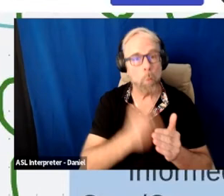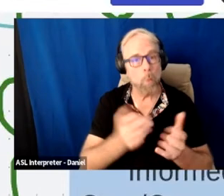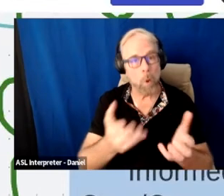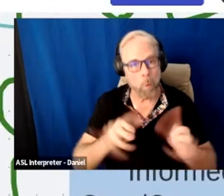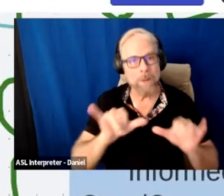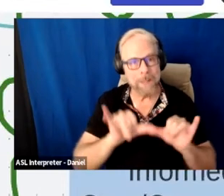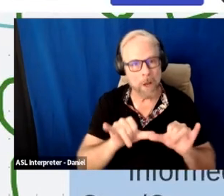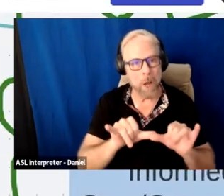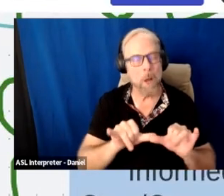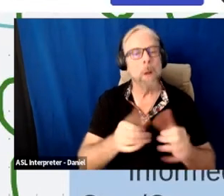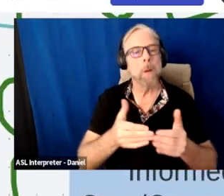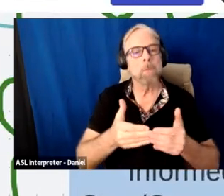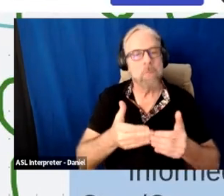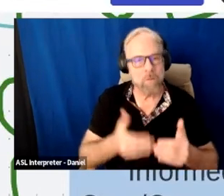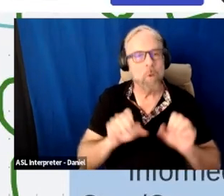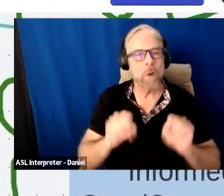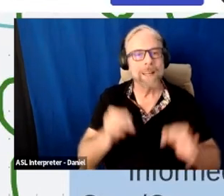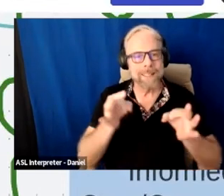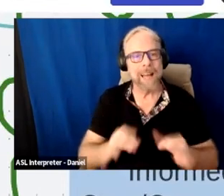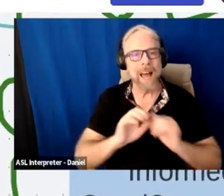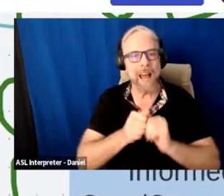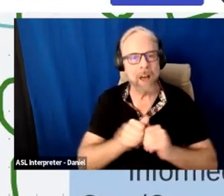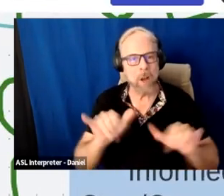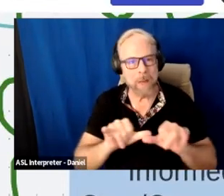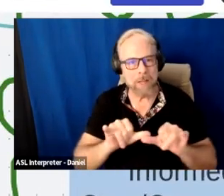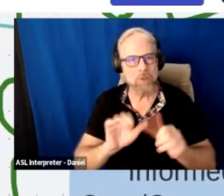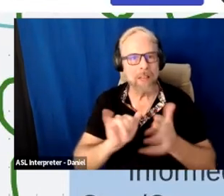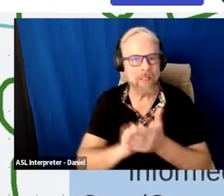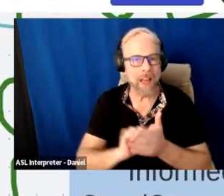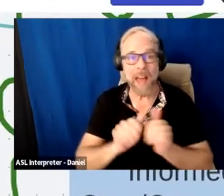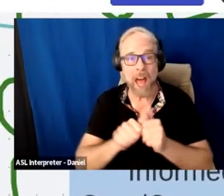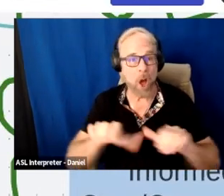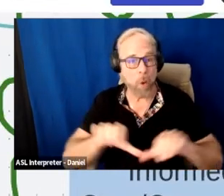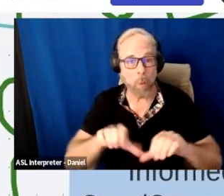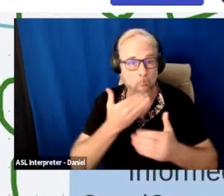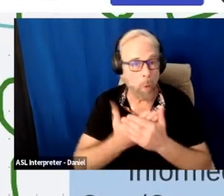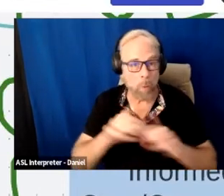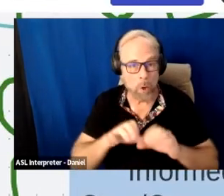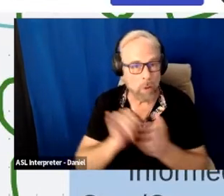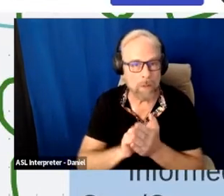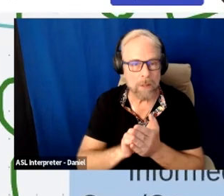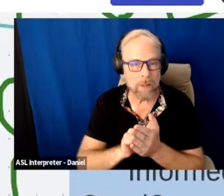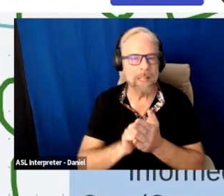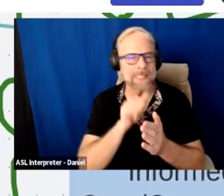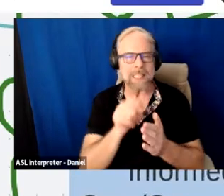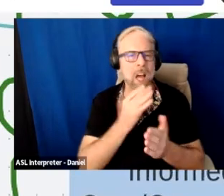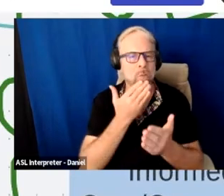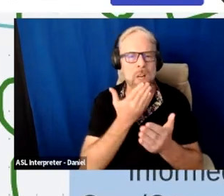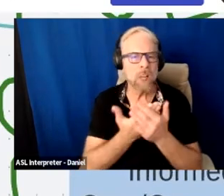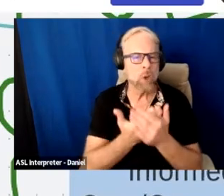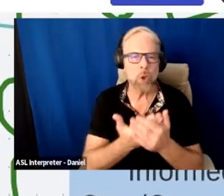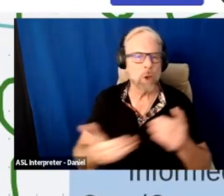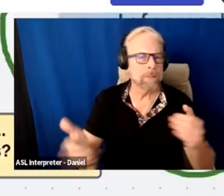before we can decide how we're going to measure how well we're doing it, and that there didn't seem to be good consensus on that.